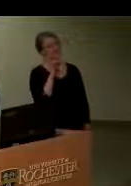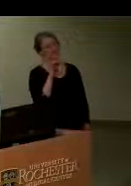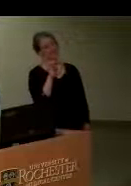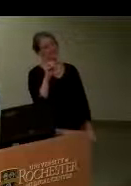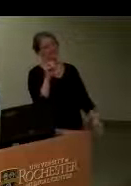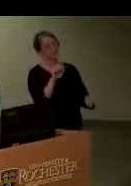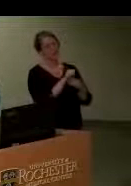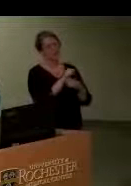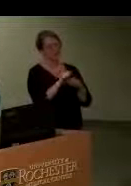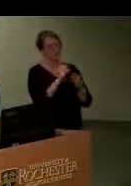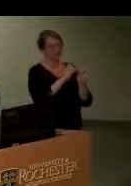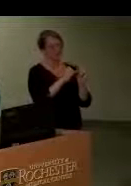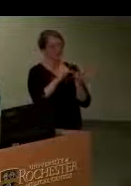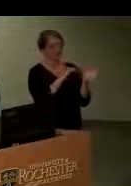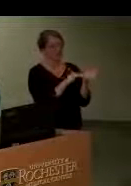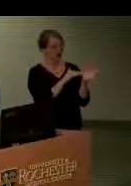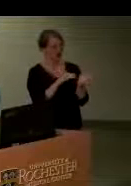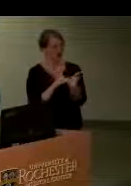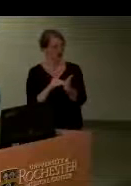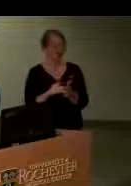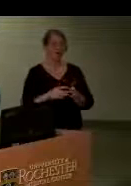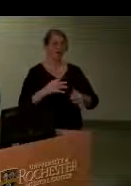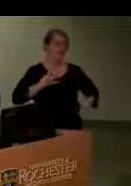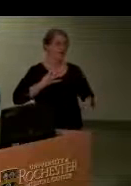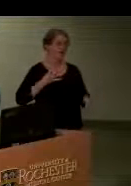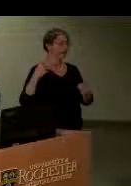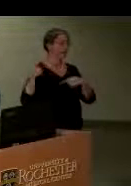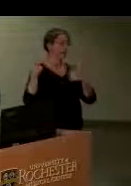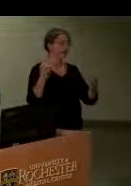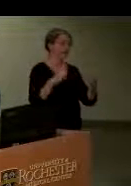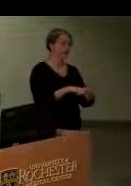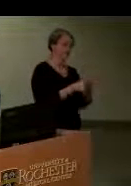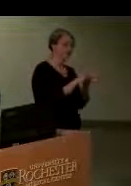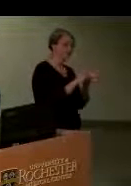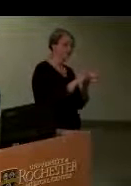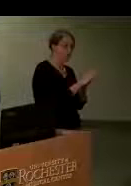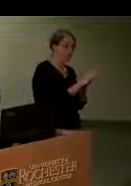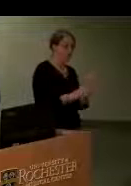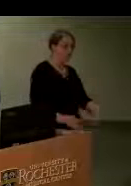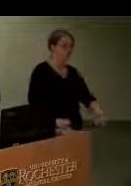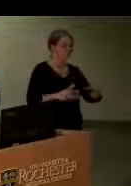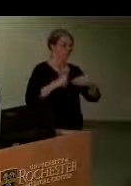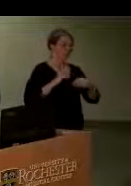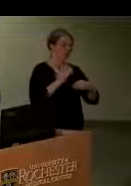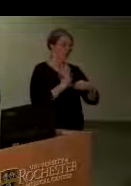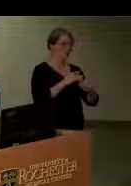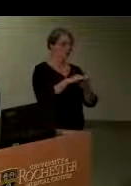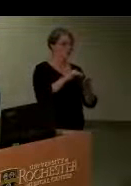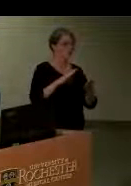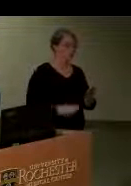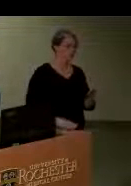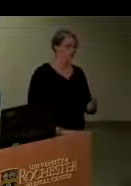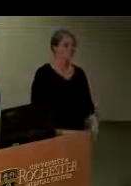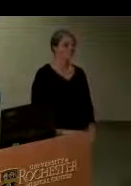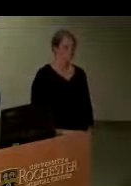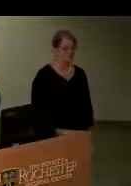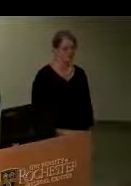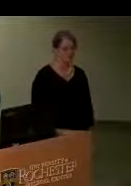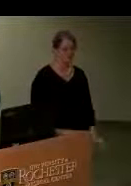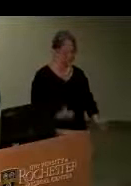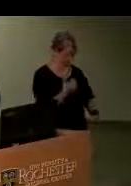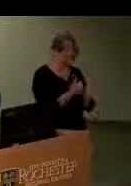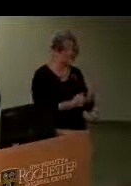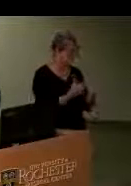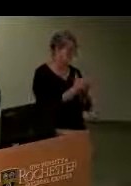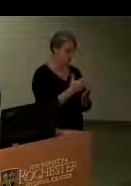individual doctors who have volunteered from the beginning of the medical school to take students in. For each course,